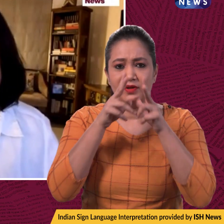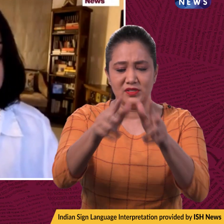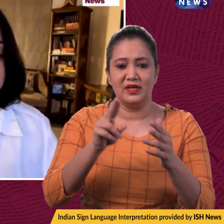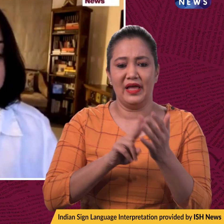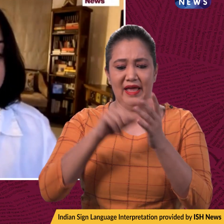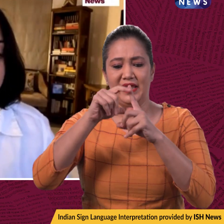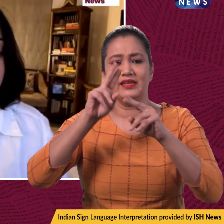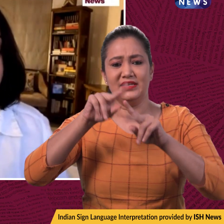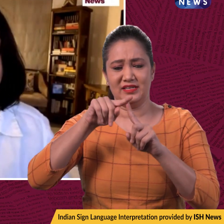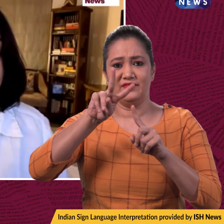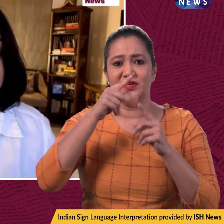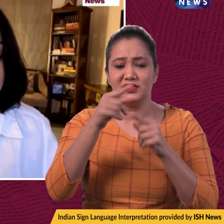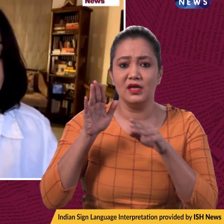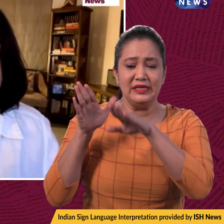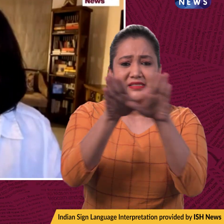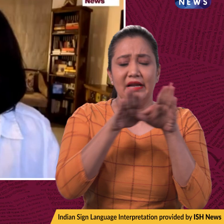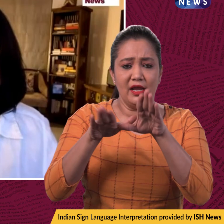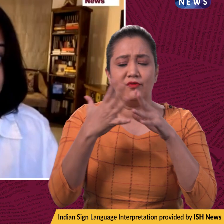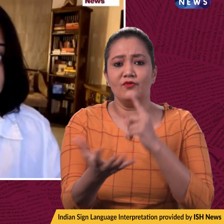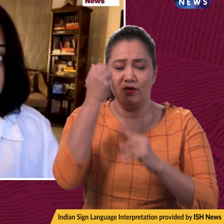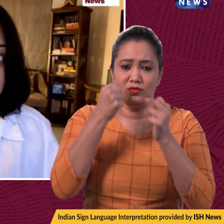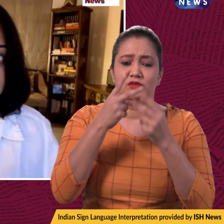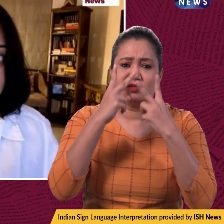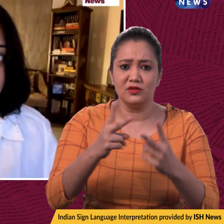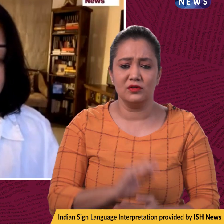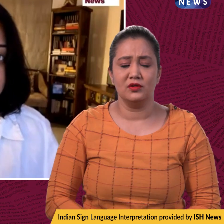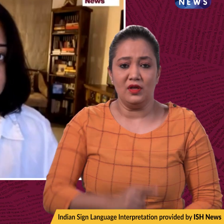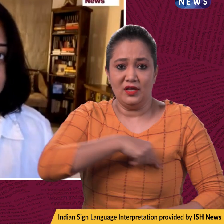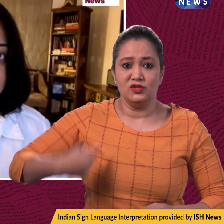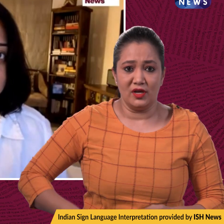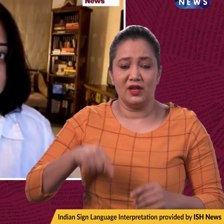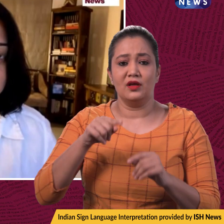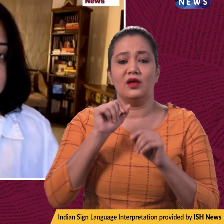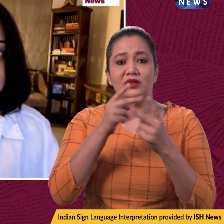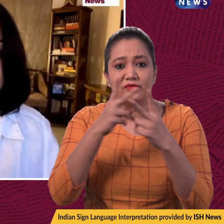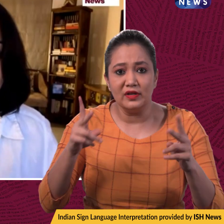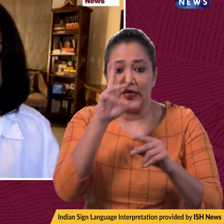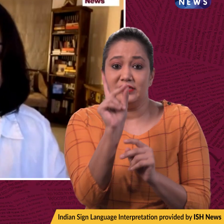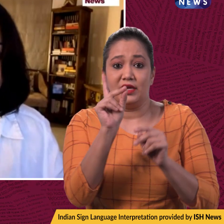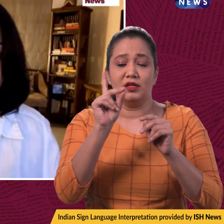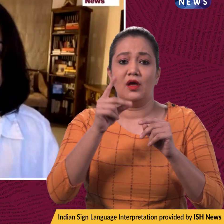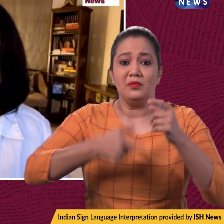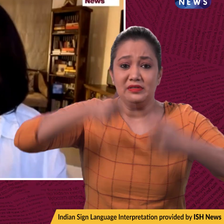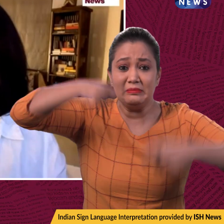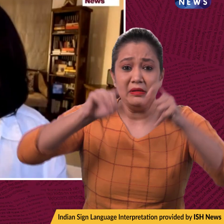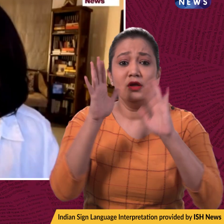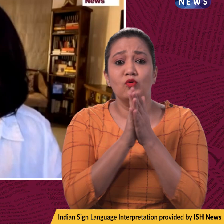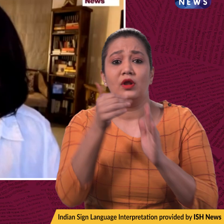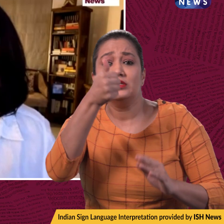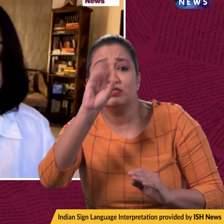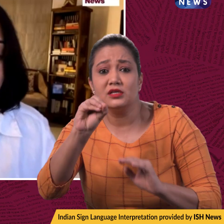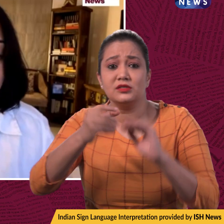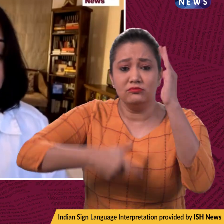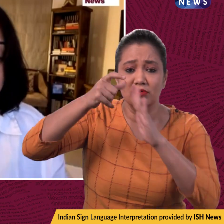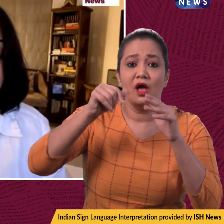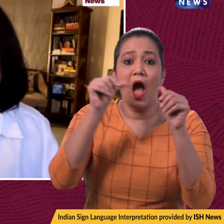report by NDTV, new satellite images accessed by NDTV shows that China has built a second enclave of about 60